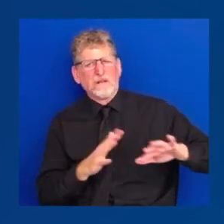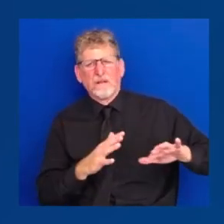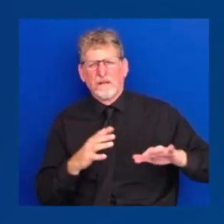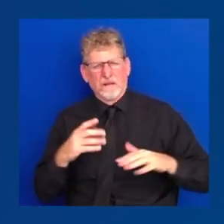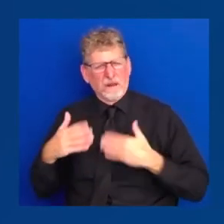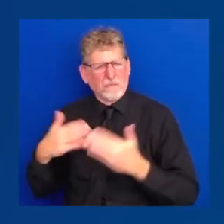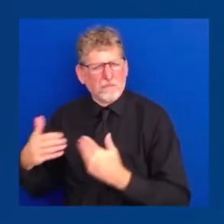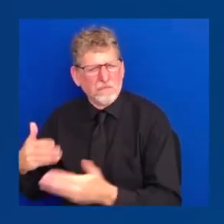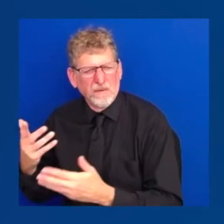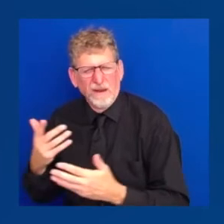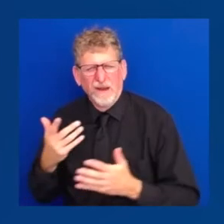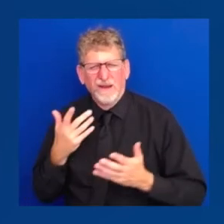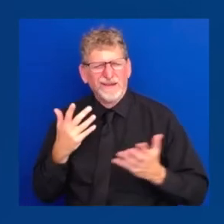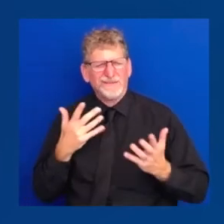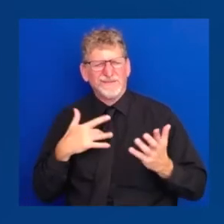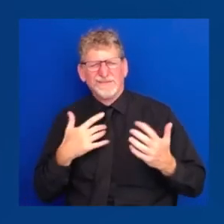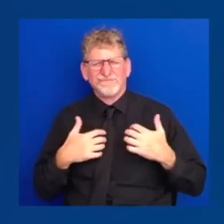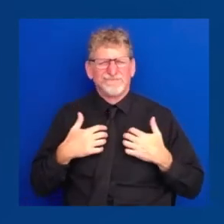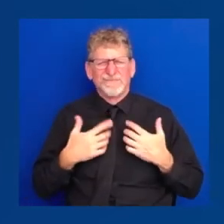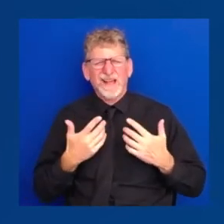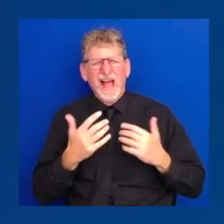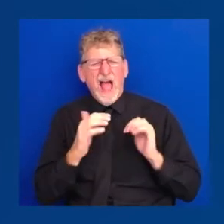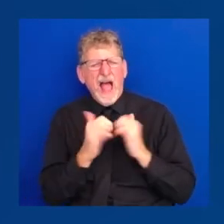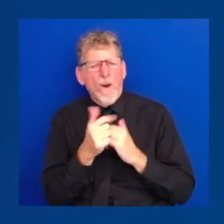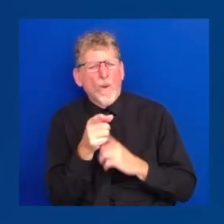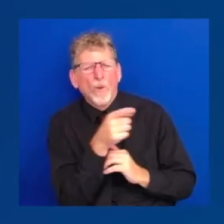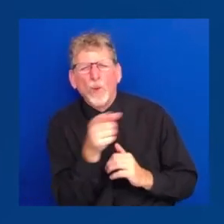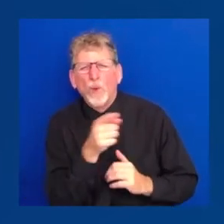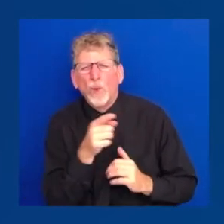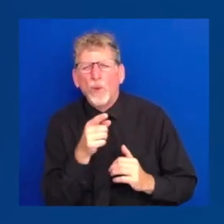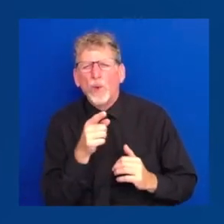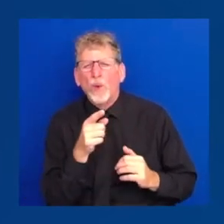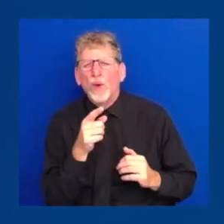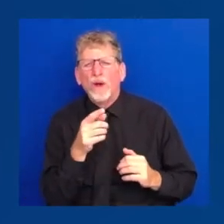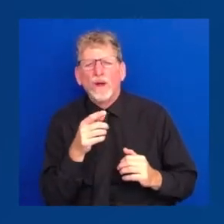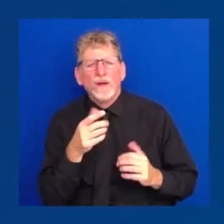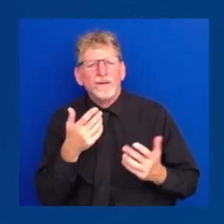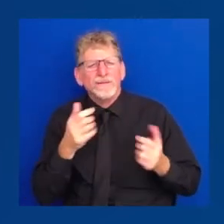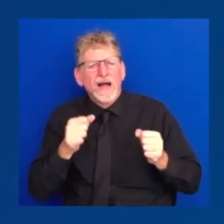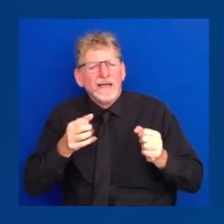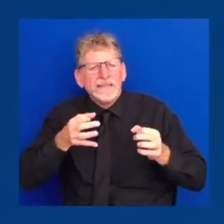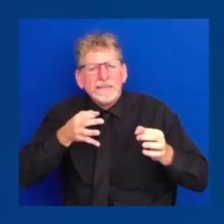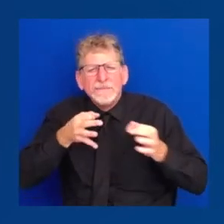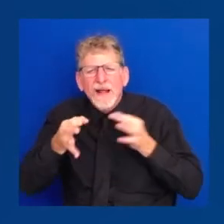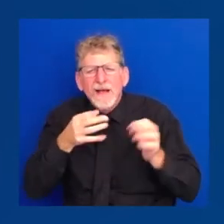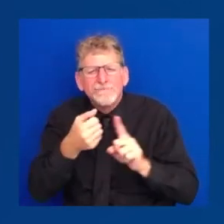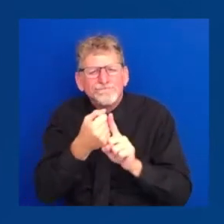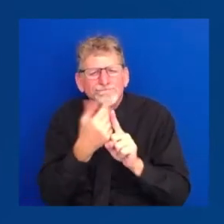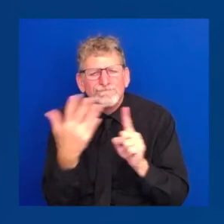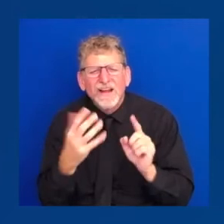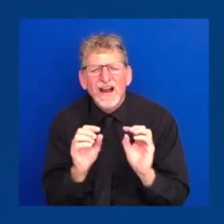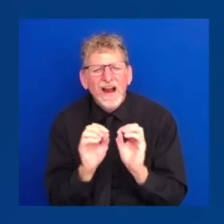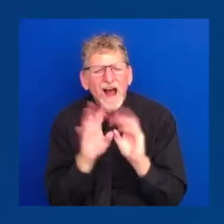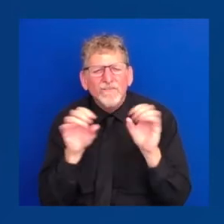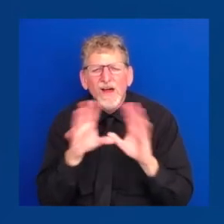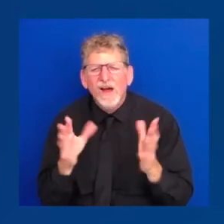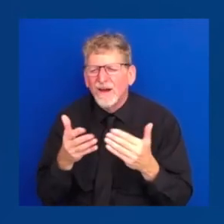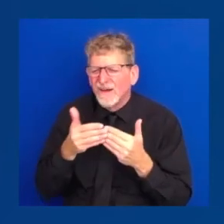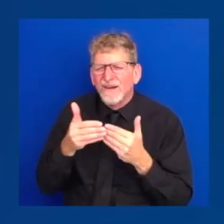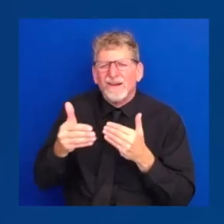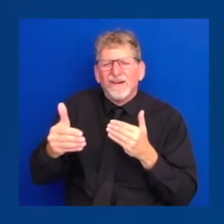you articulate that message in the weeks and months to come? Assuming that we don't have some new variant.